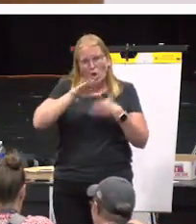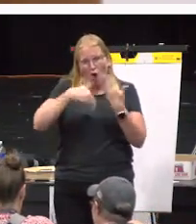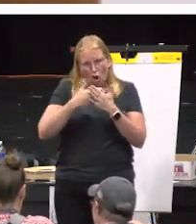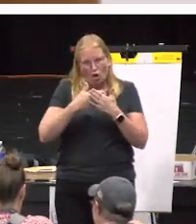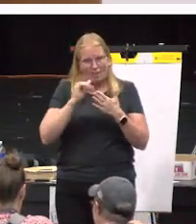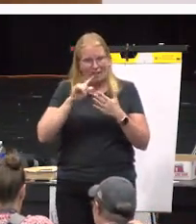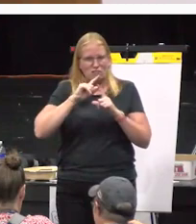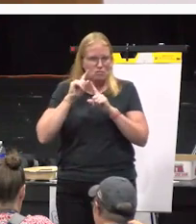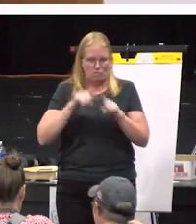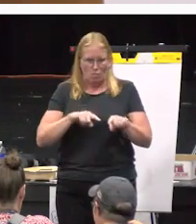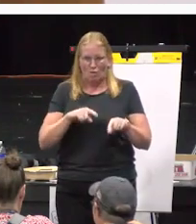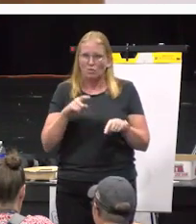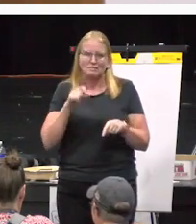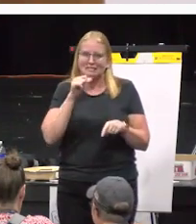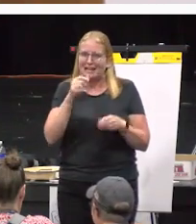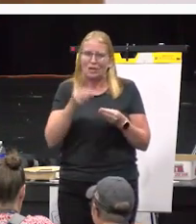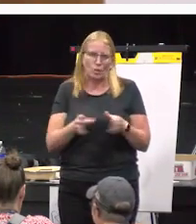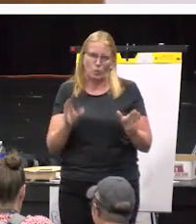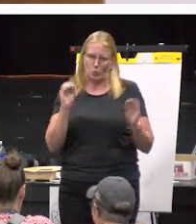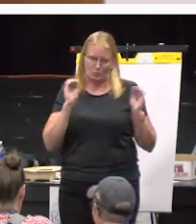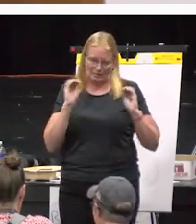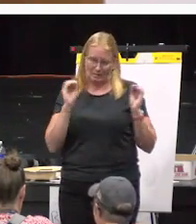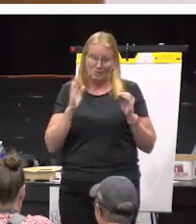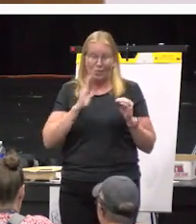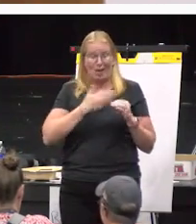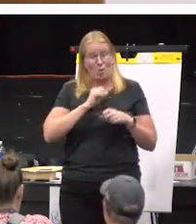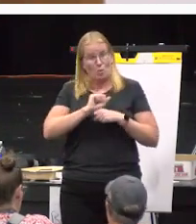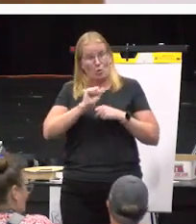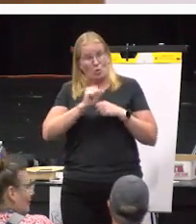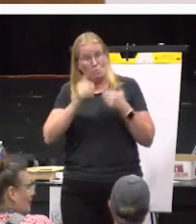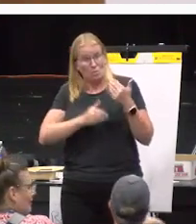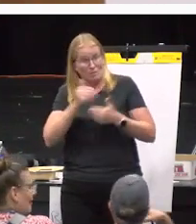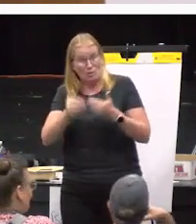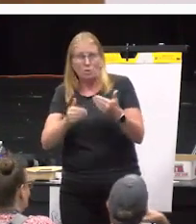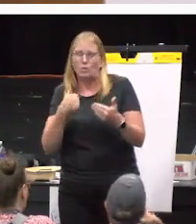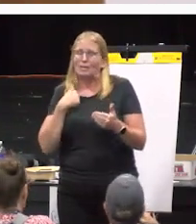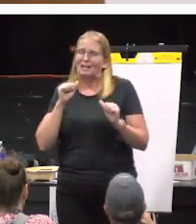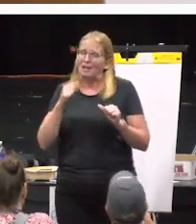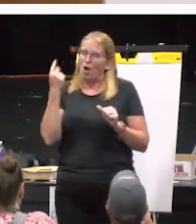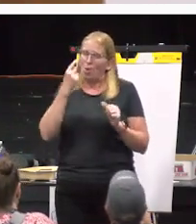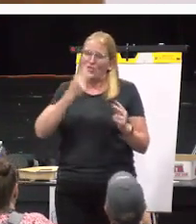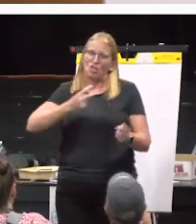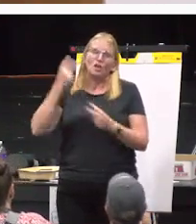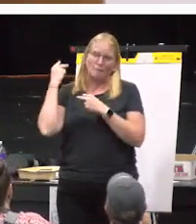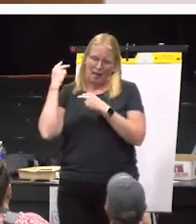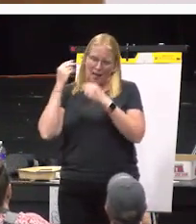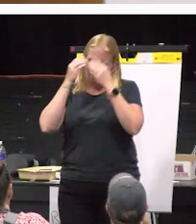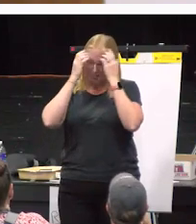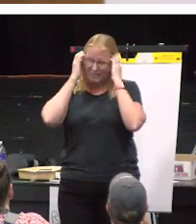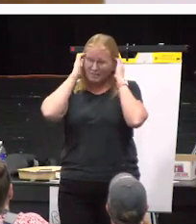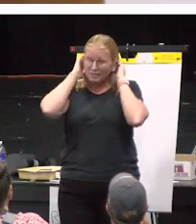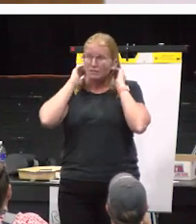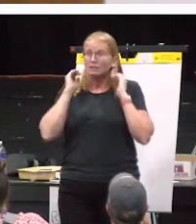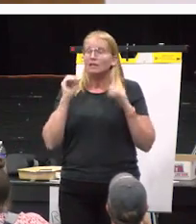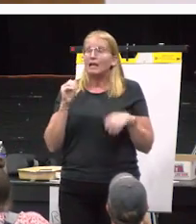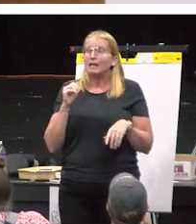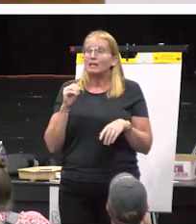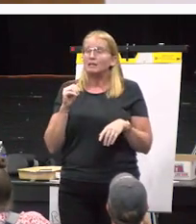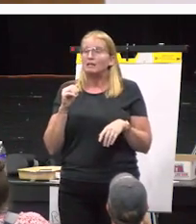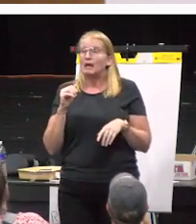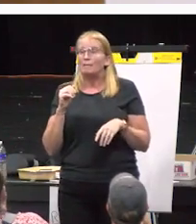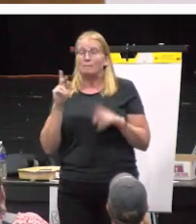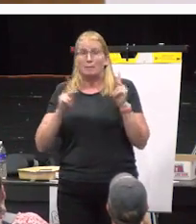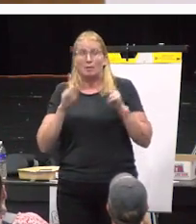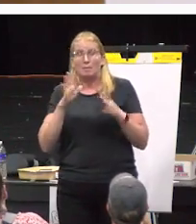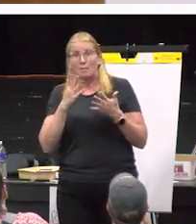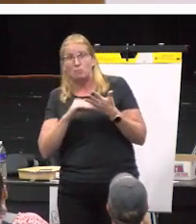thinking. And as the work moves forward, we can always look back. We also know that people prioritize one thing, start working